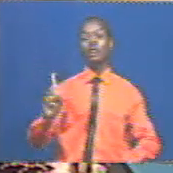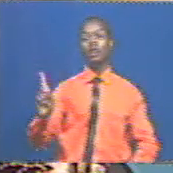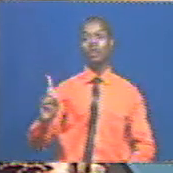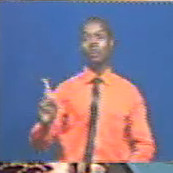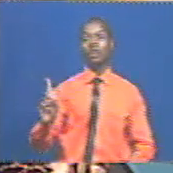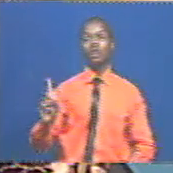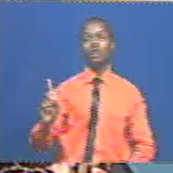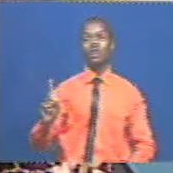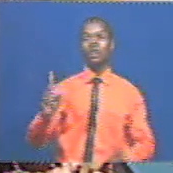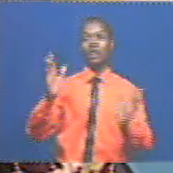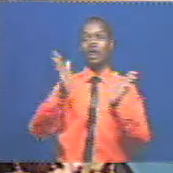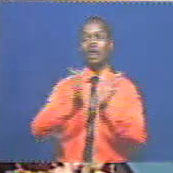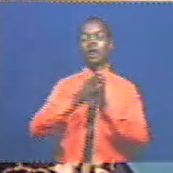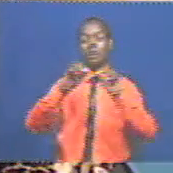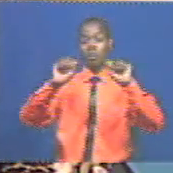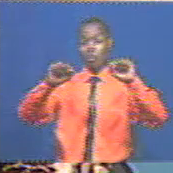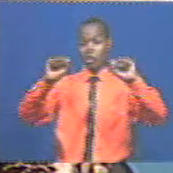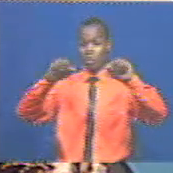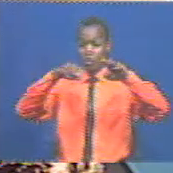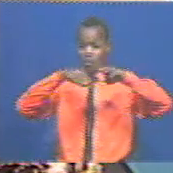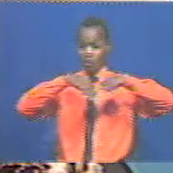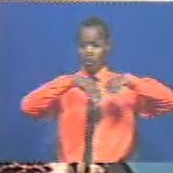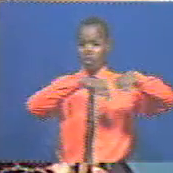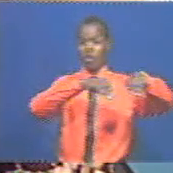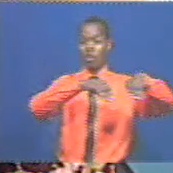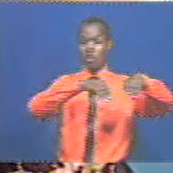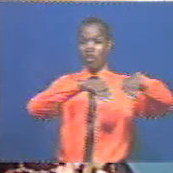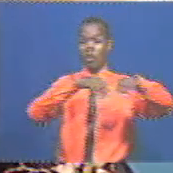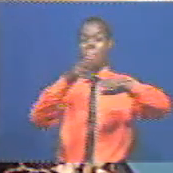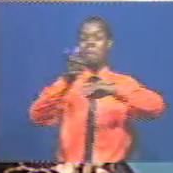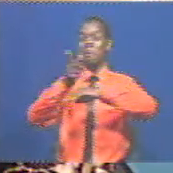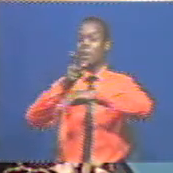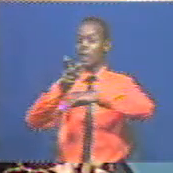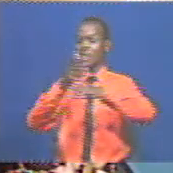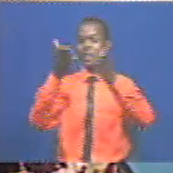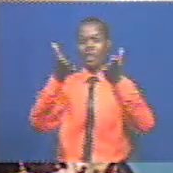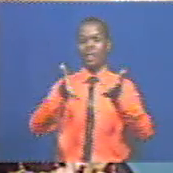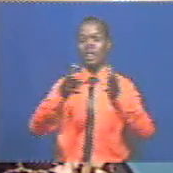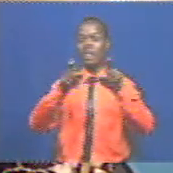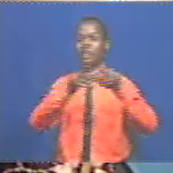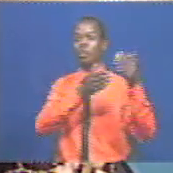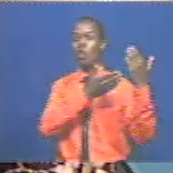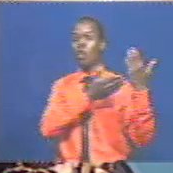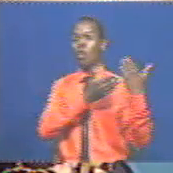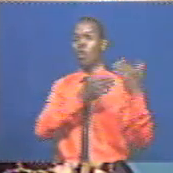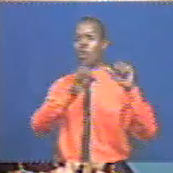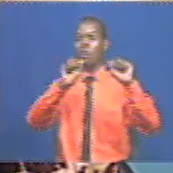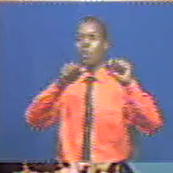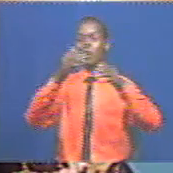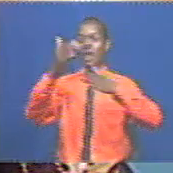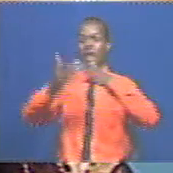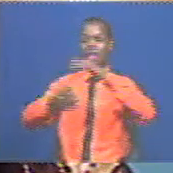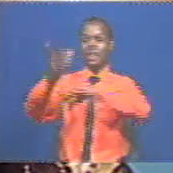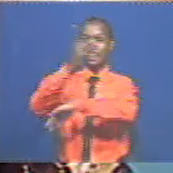please follow us the media will be there and I hope they will be at the end of the day we will get